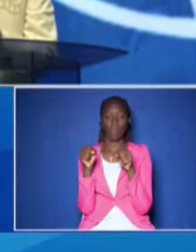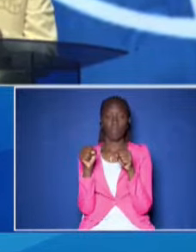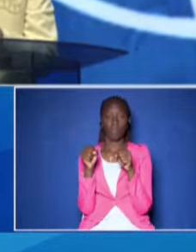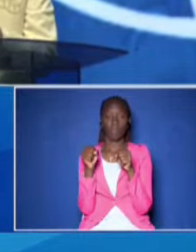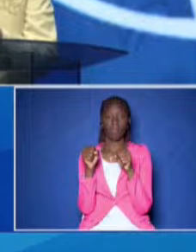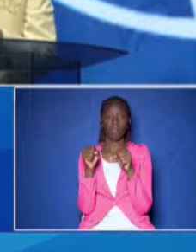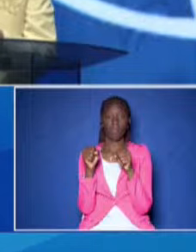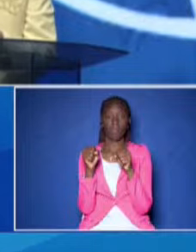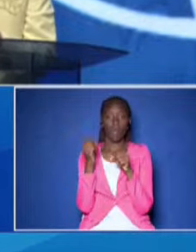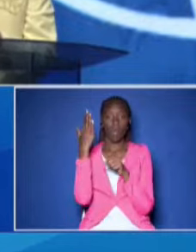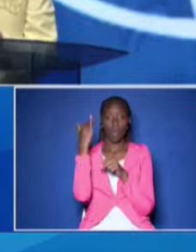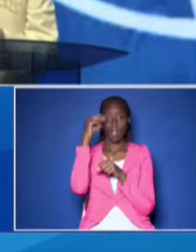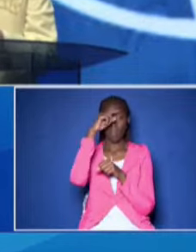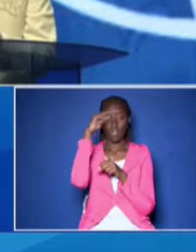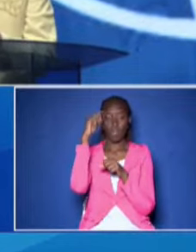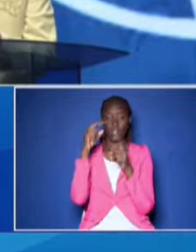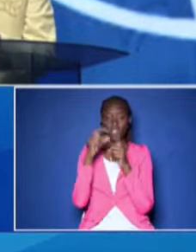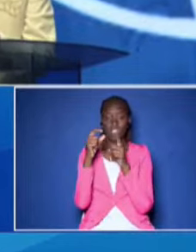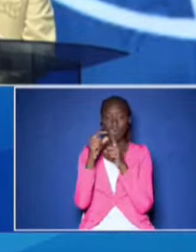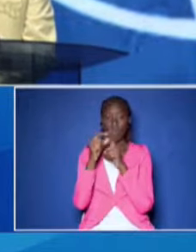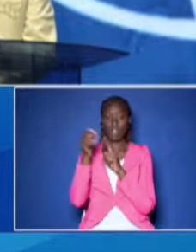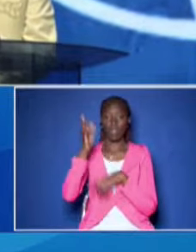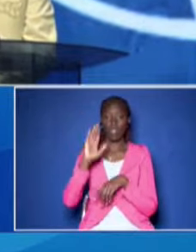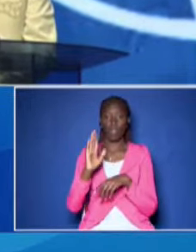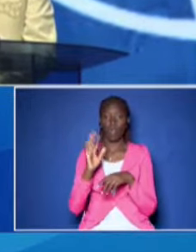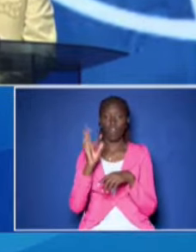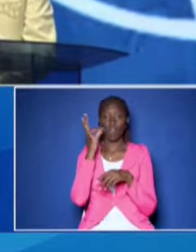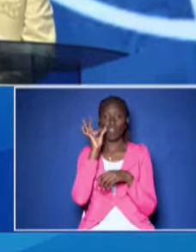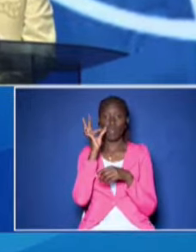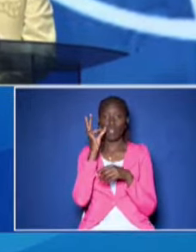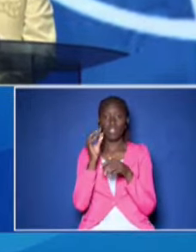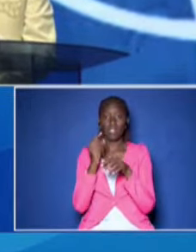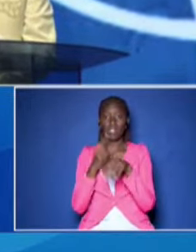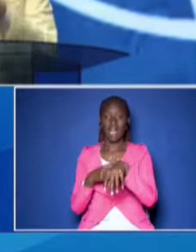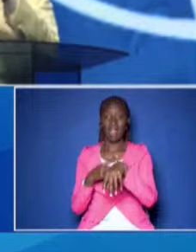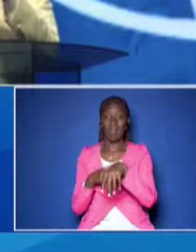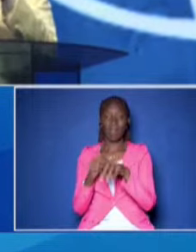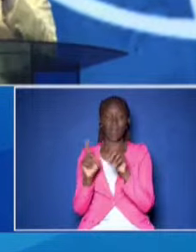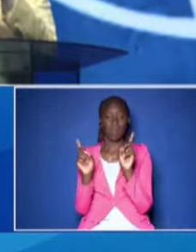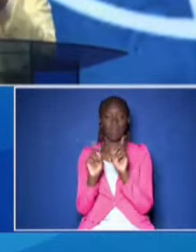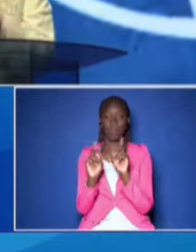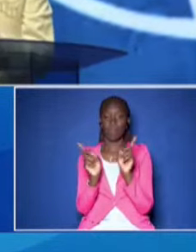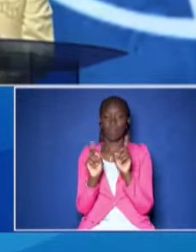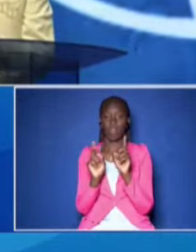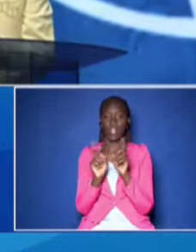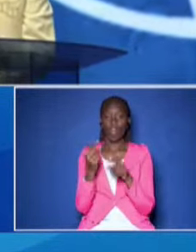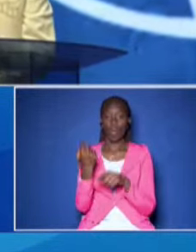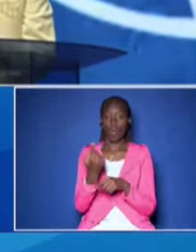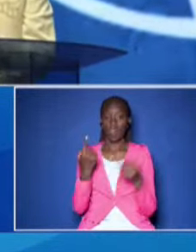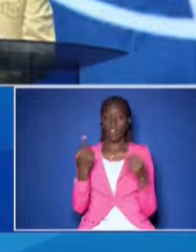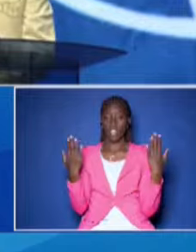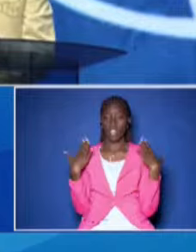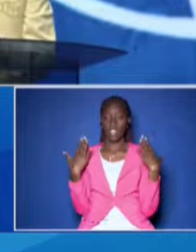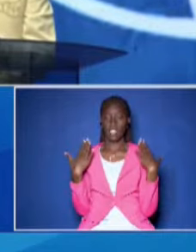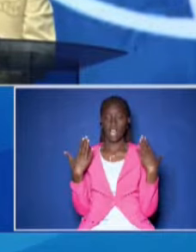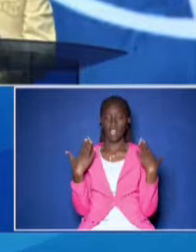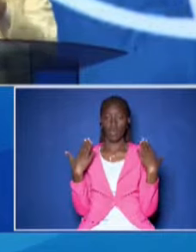away it's the word of God is not the product of time but it's